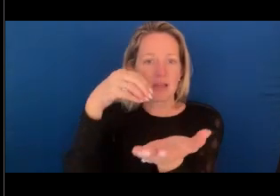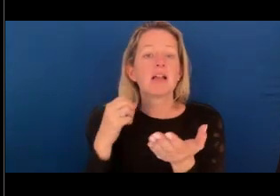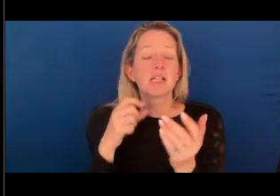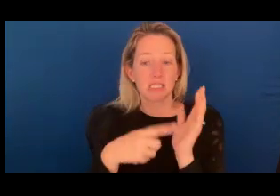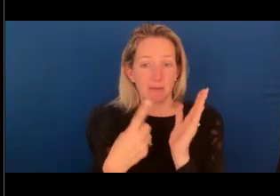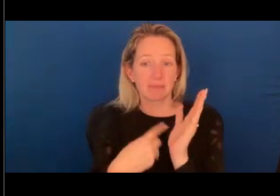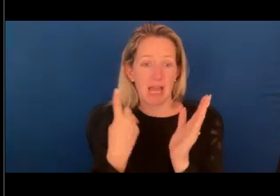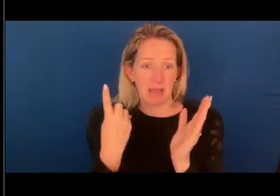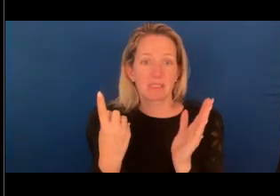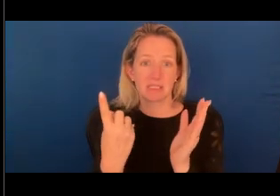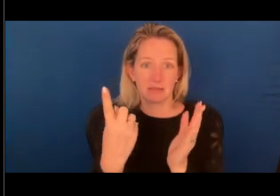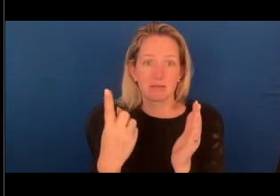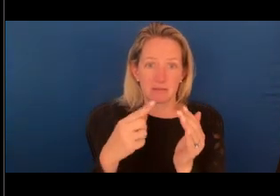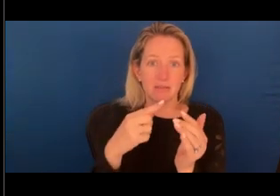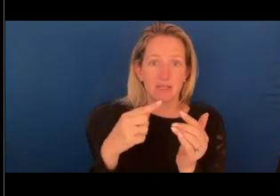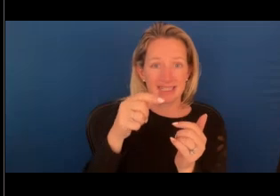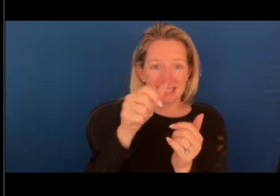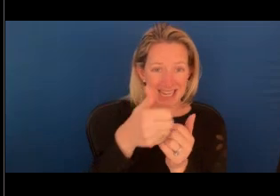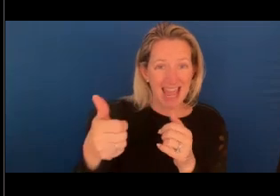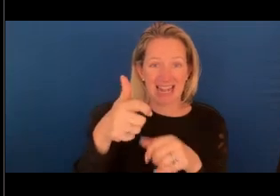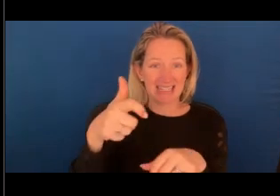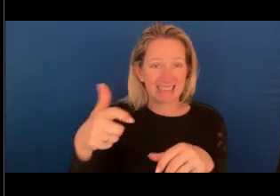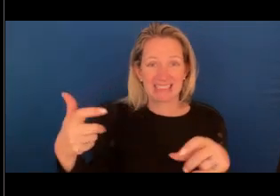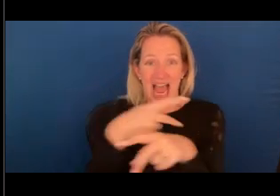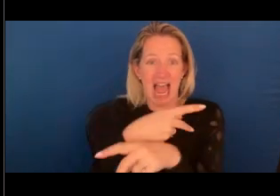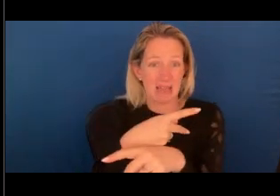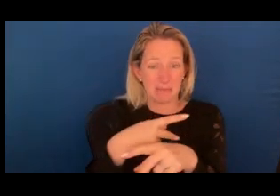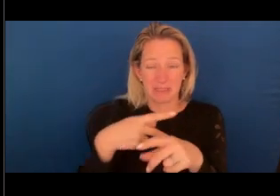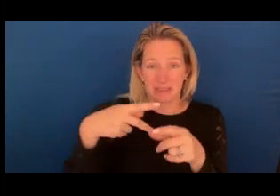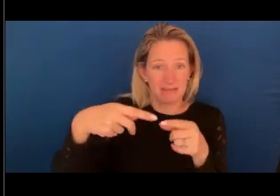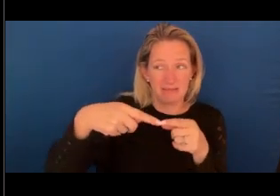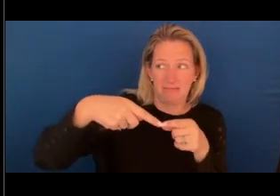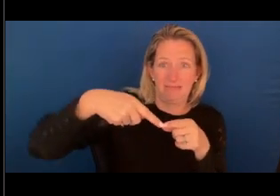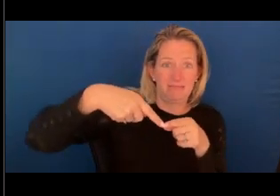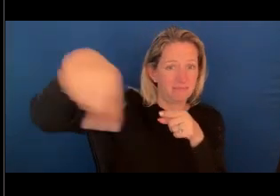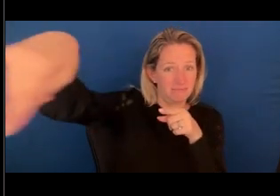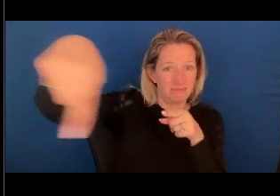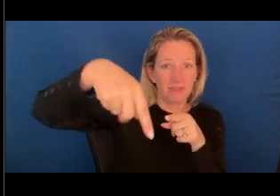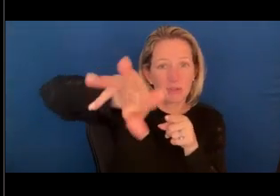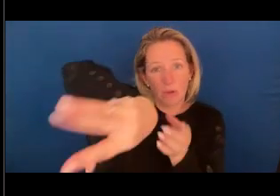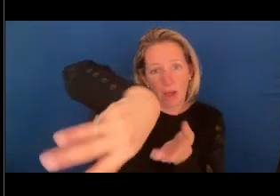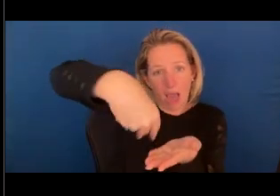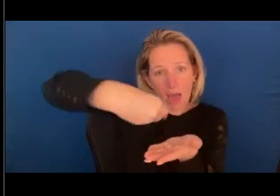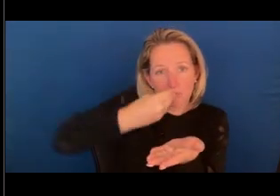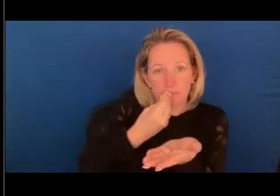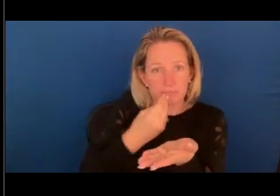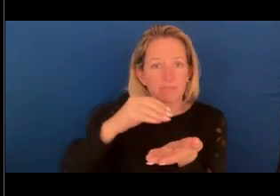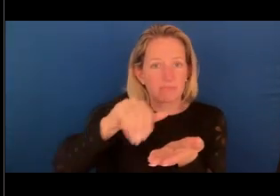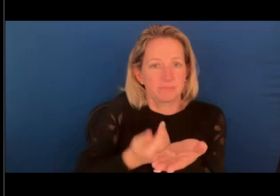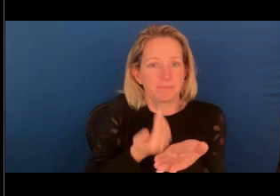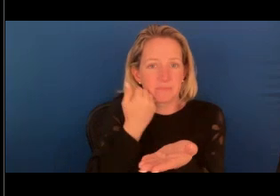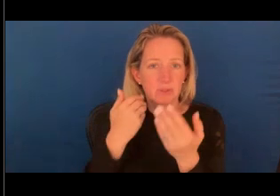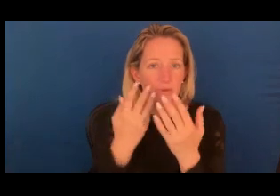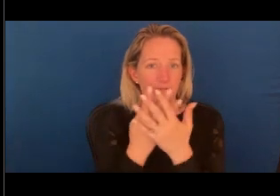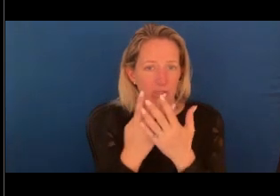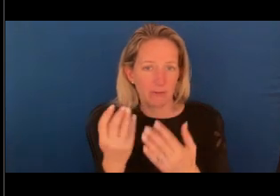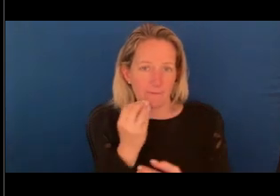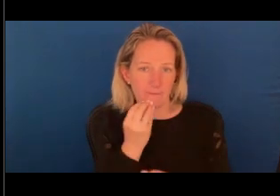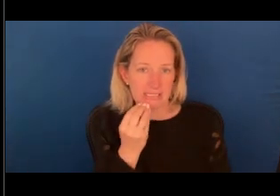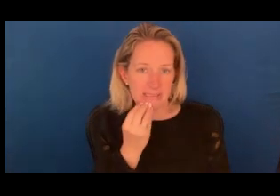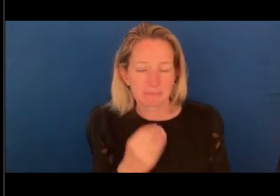times away, 10 times its diameter, body length away, into its mouth to very efficiently filter feed.